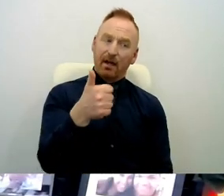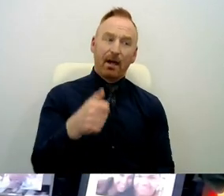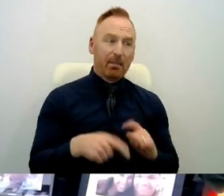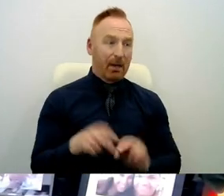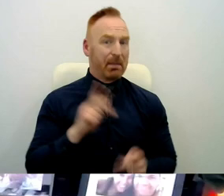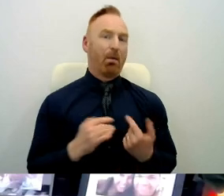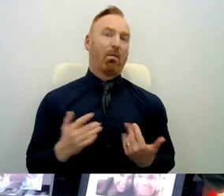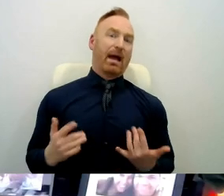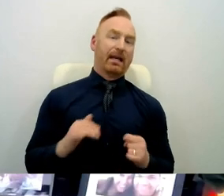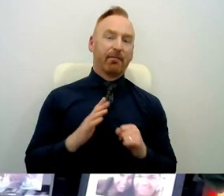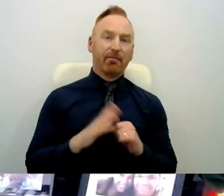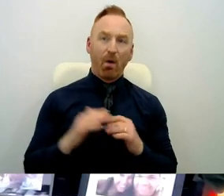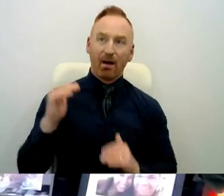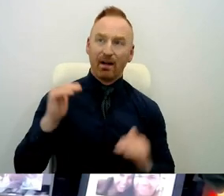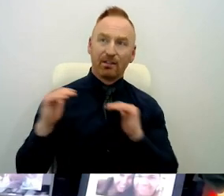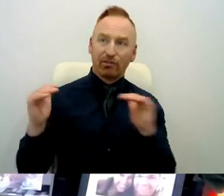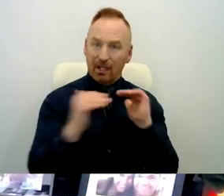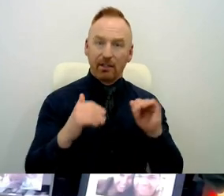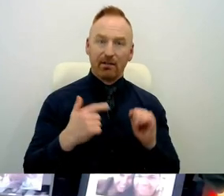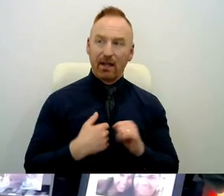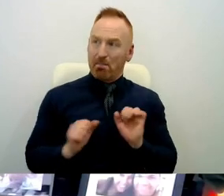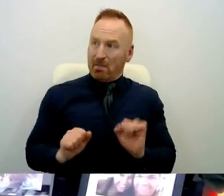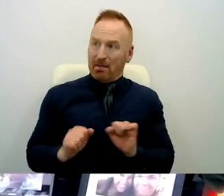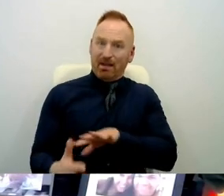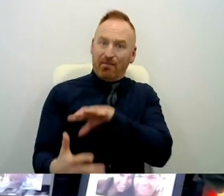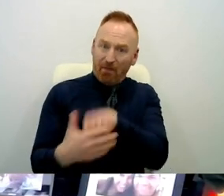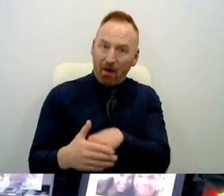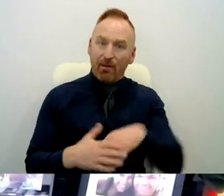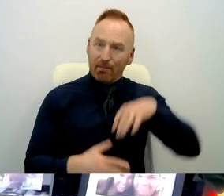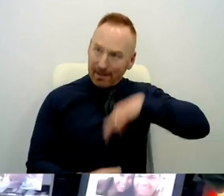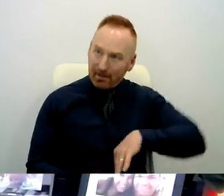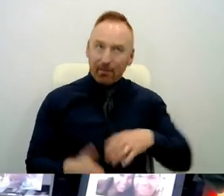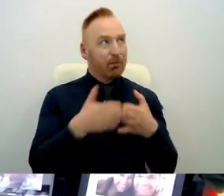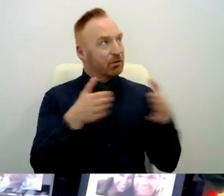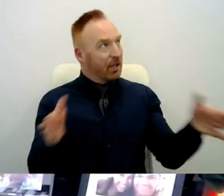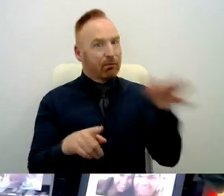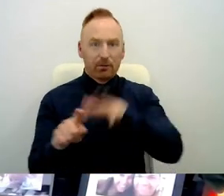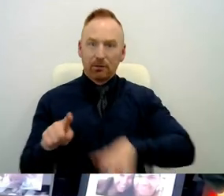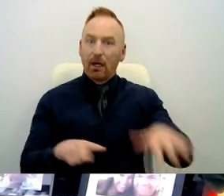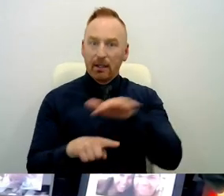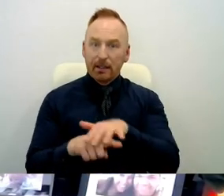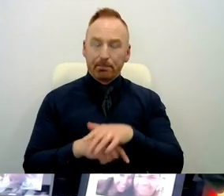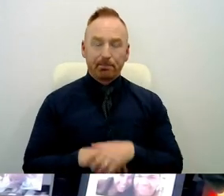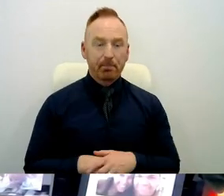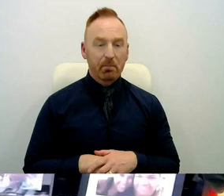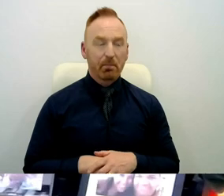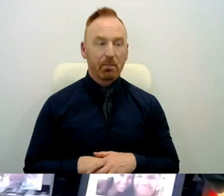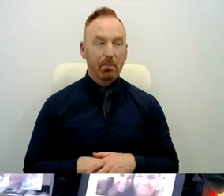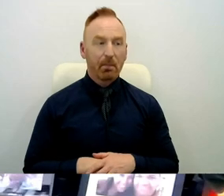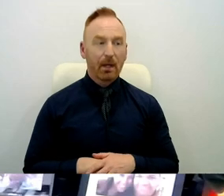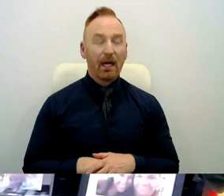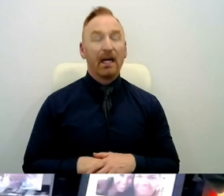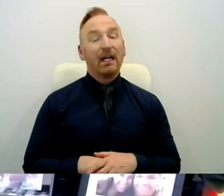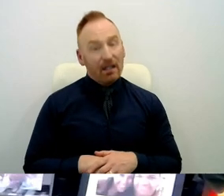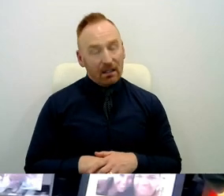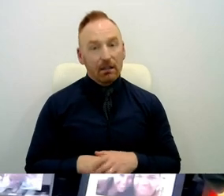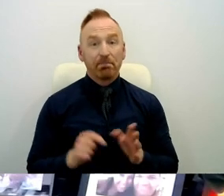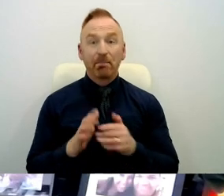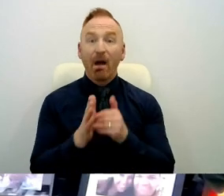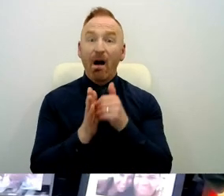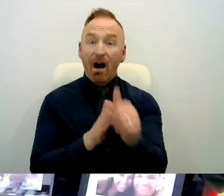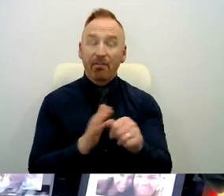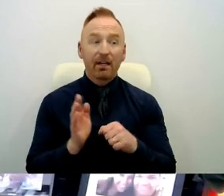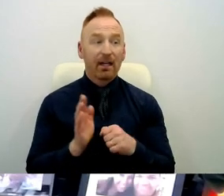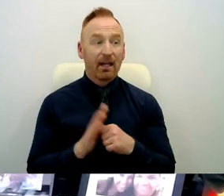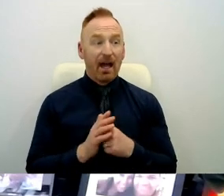expense of those that were waiting for justice and their ability to participate in and benefit from our society. At the expense, too